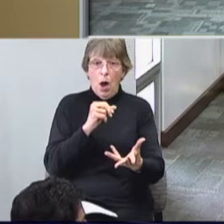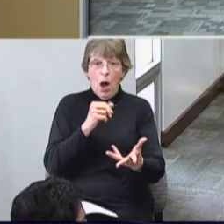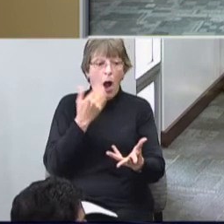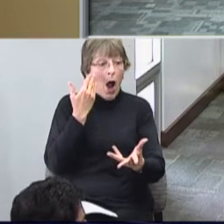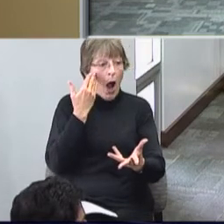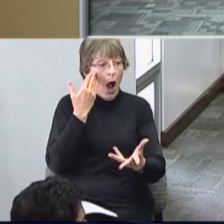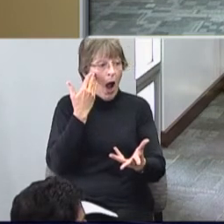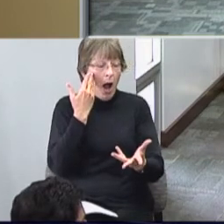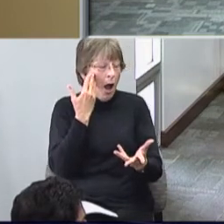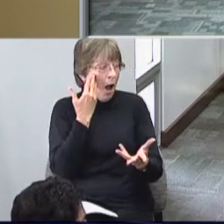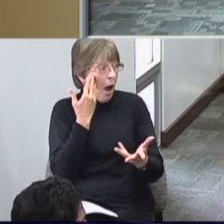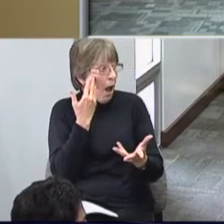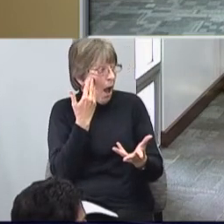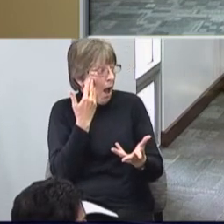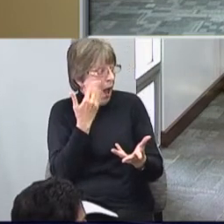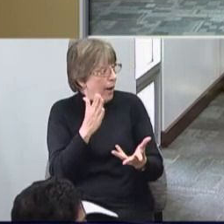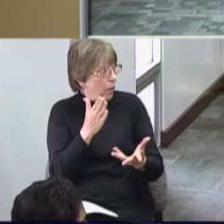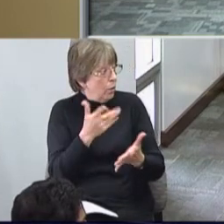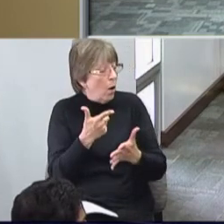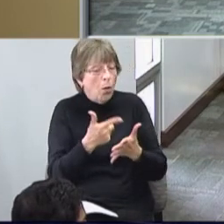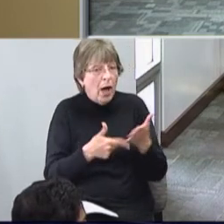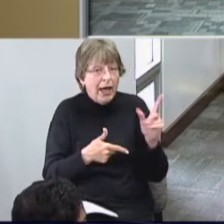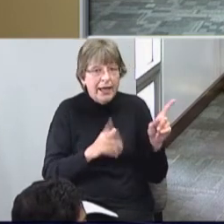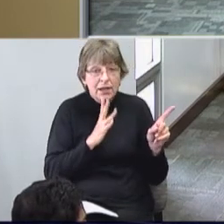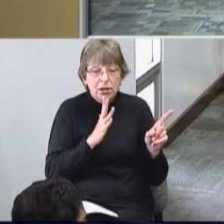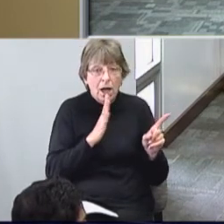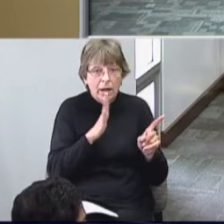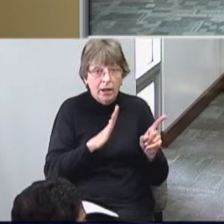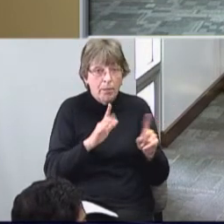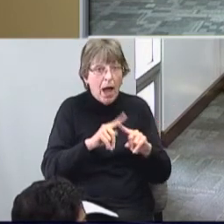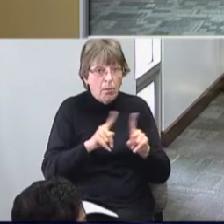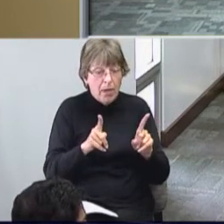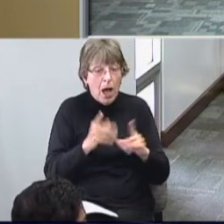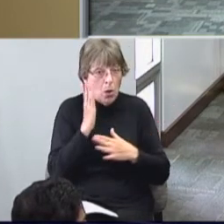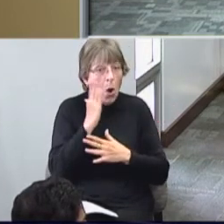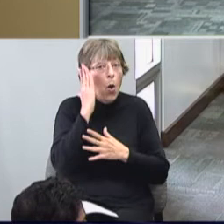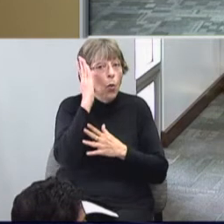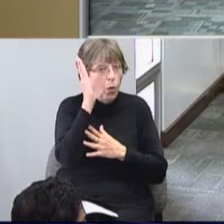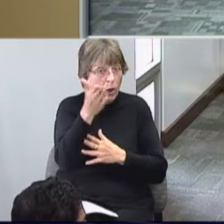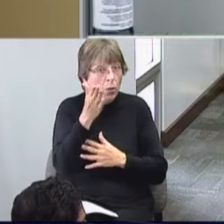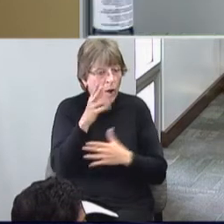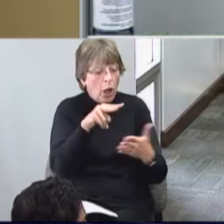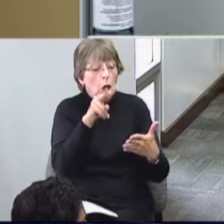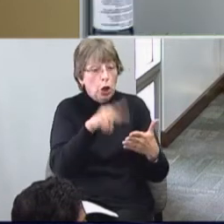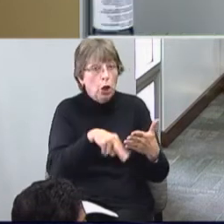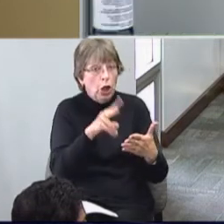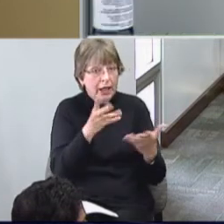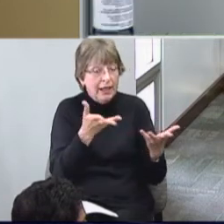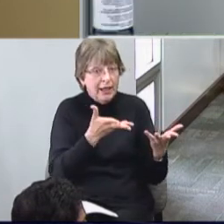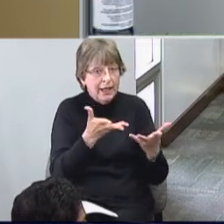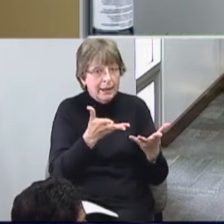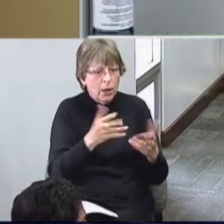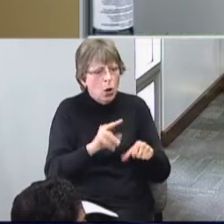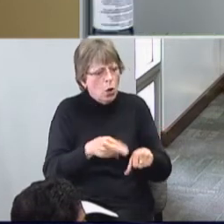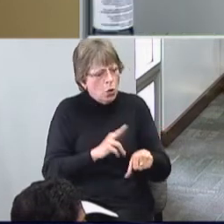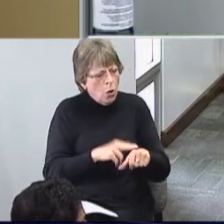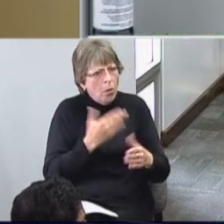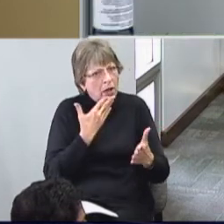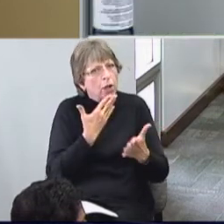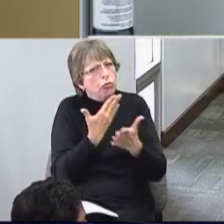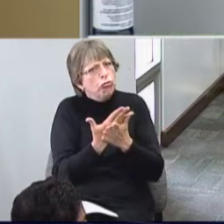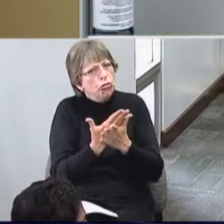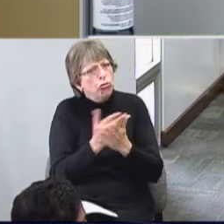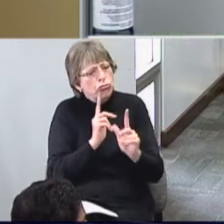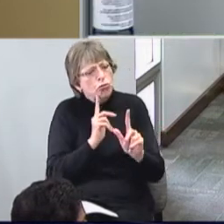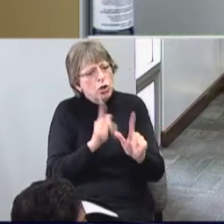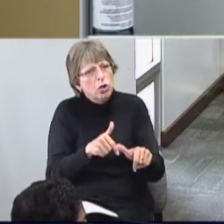any of what he's talked about, and Okay. we'll look into it. I think we're typically pretty good at responding, so I'm